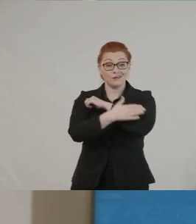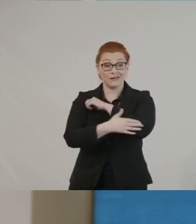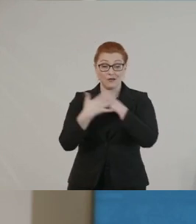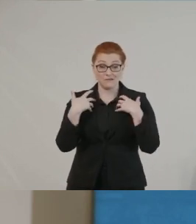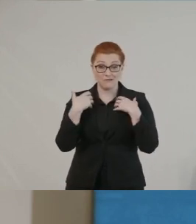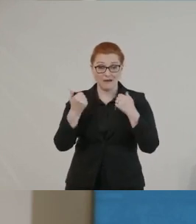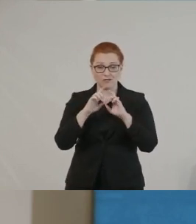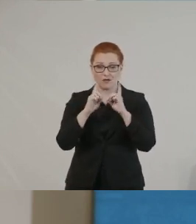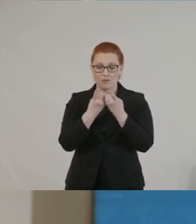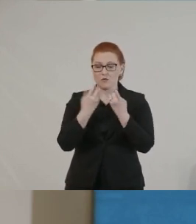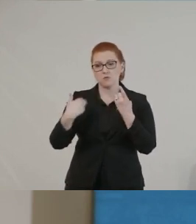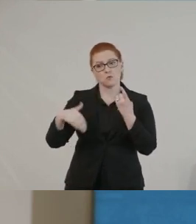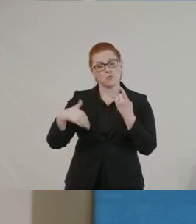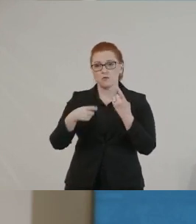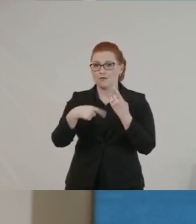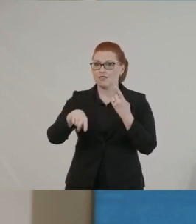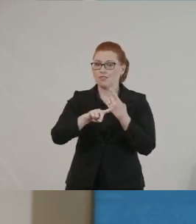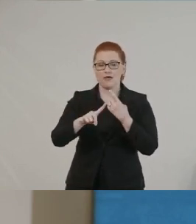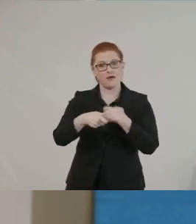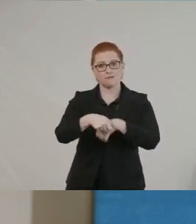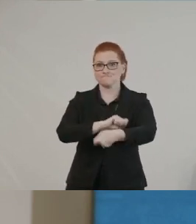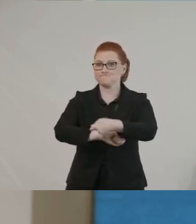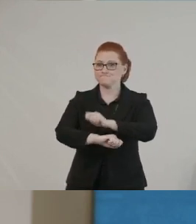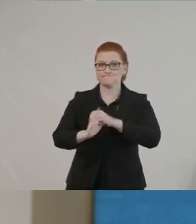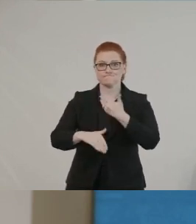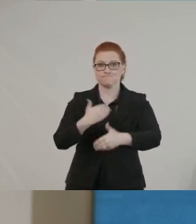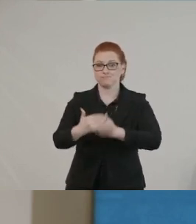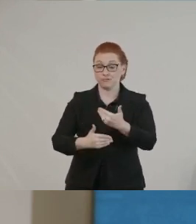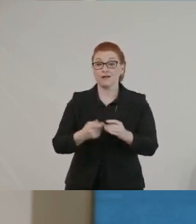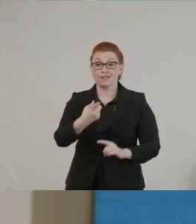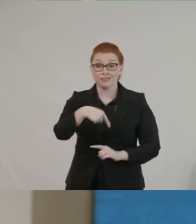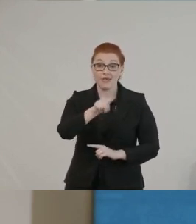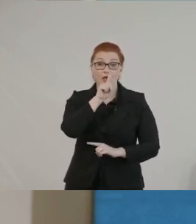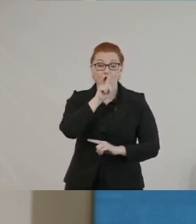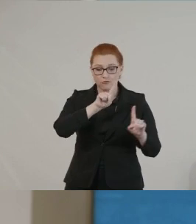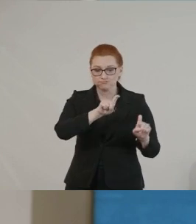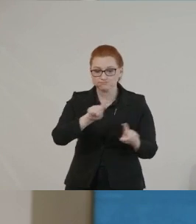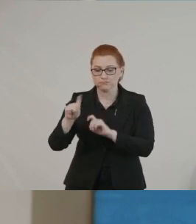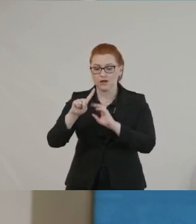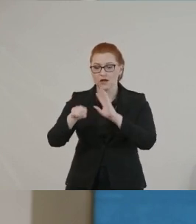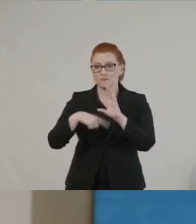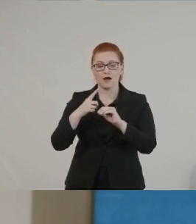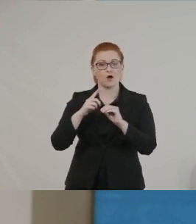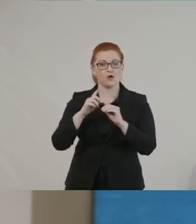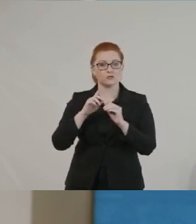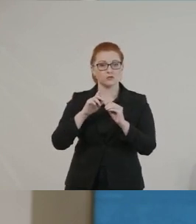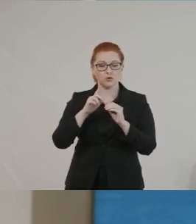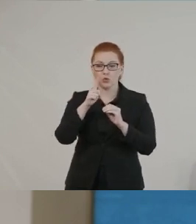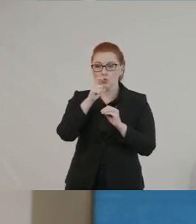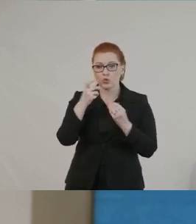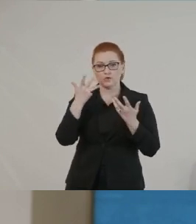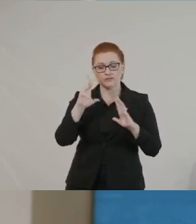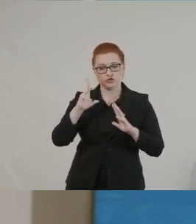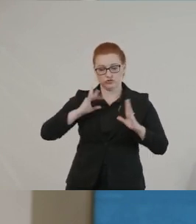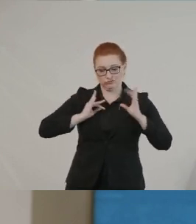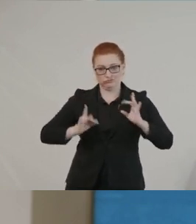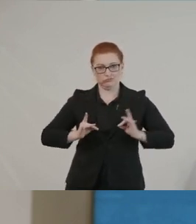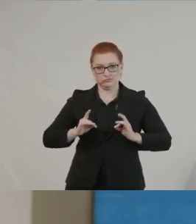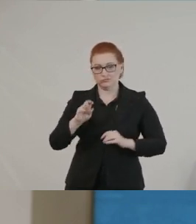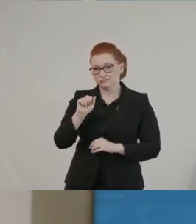ground, and they conduct the contact tracing and are helping us to ramp up our testing, because that is an